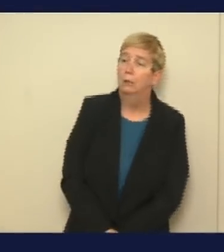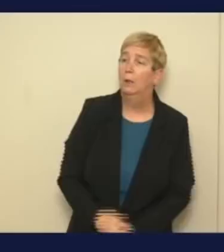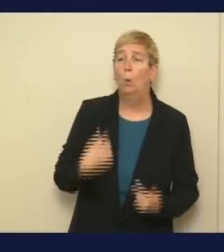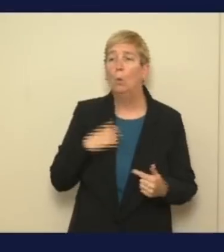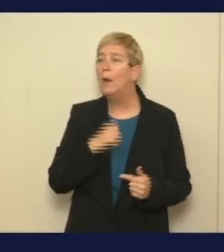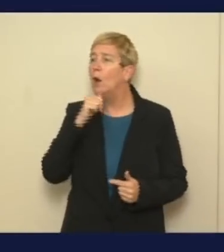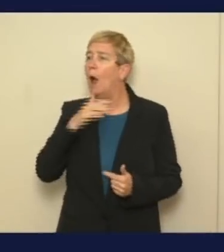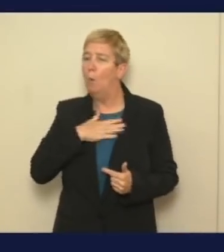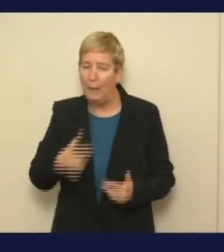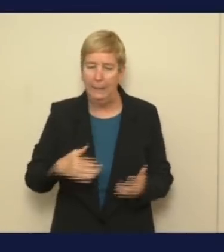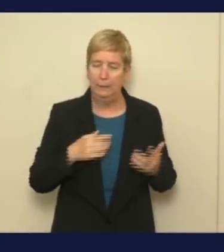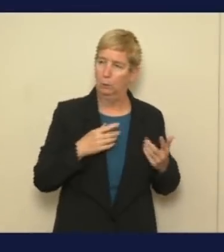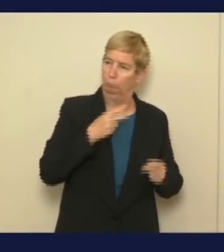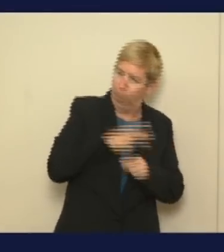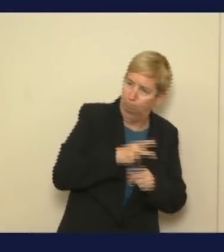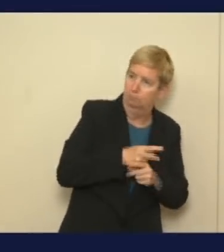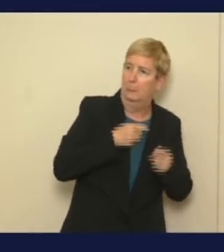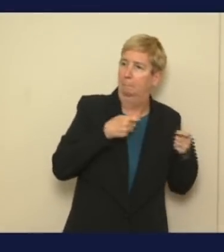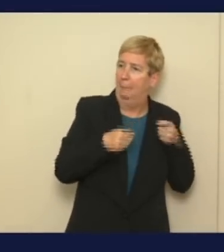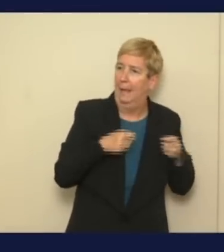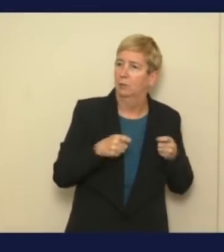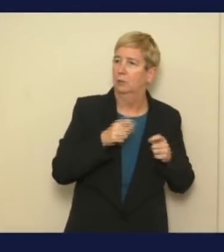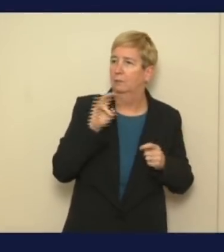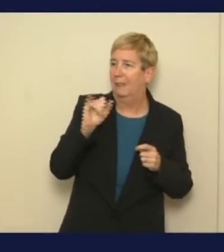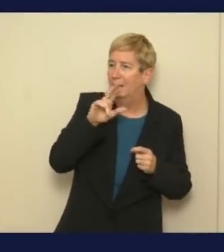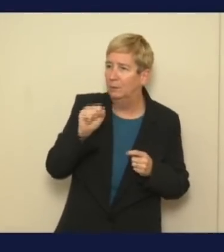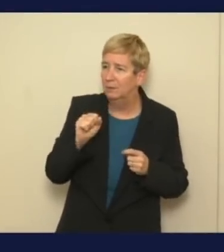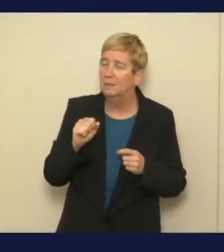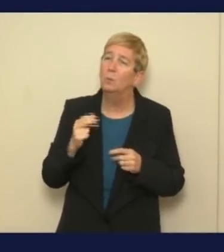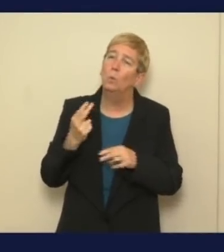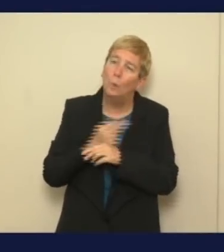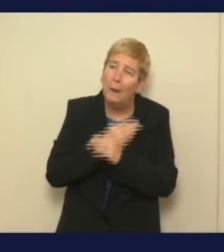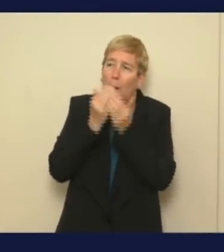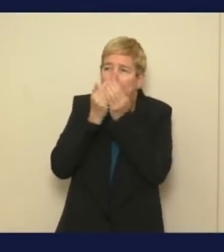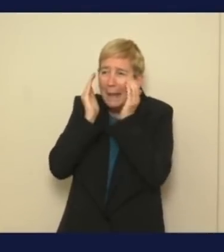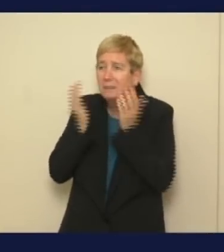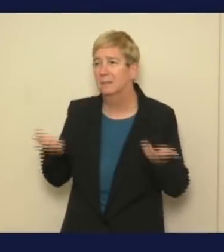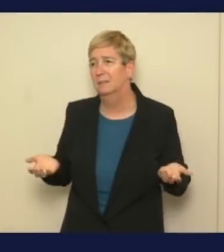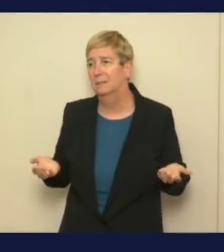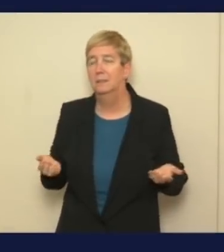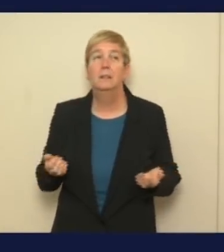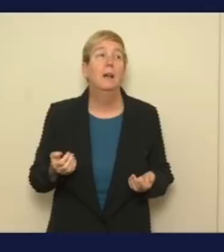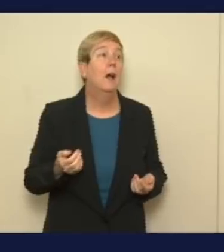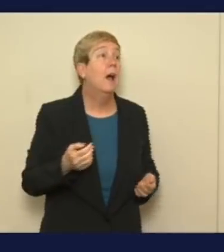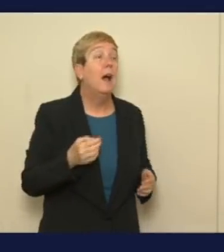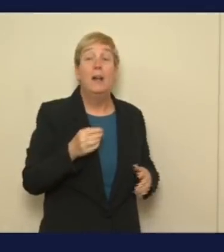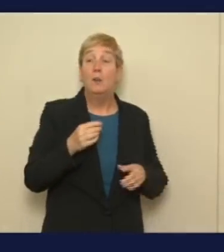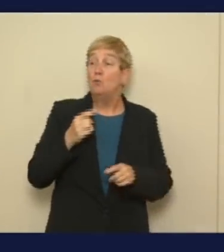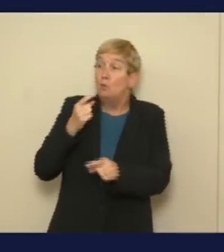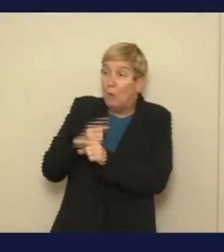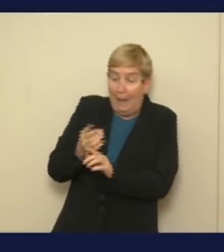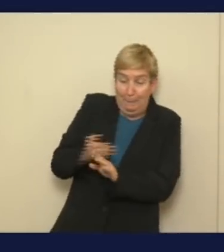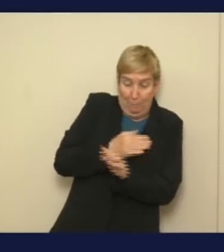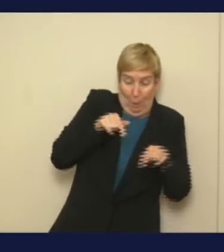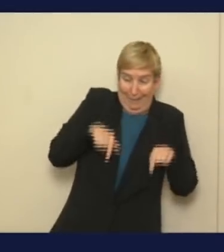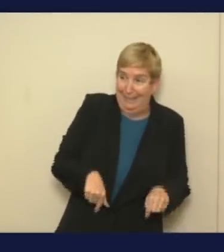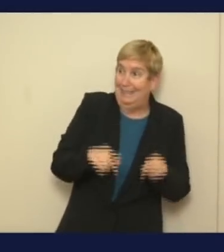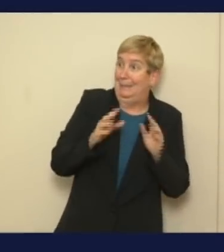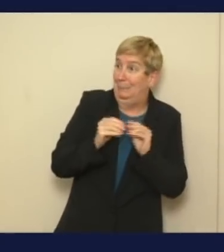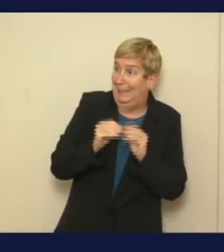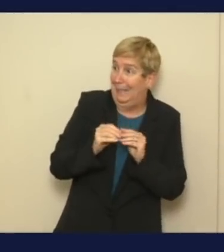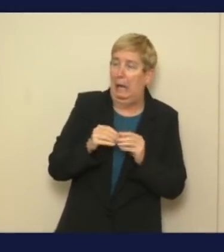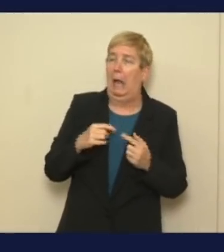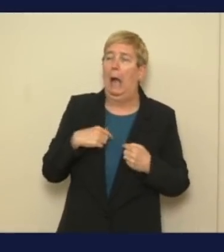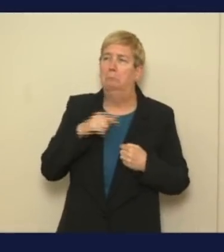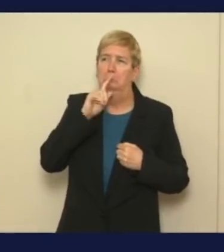job managing this virus. Wear a mask. I get sent pictures right before this press conference, and to protect people's